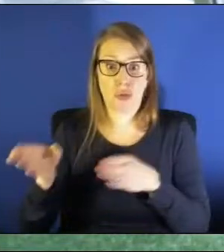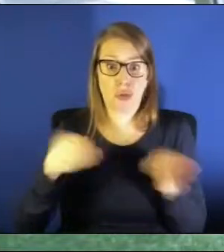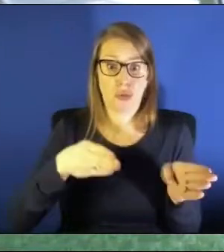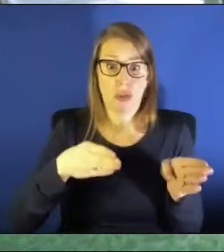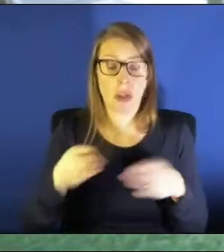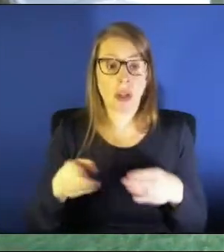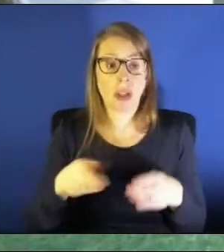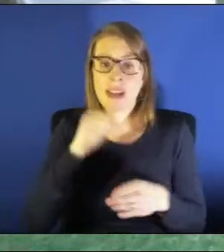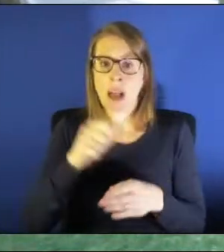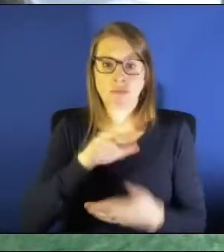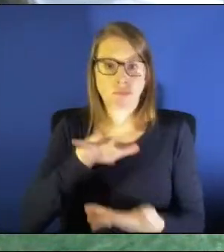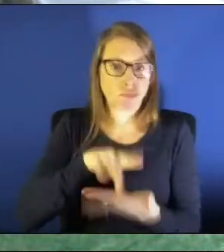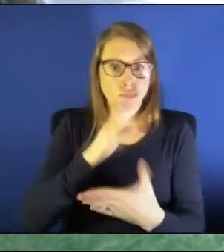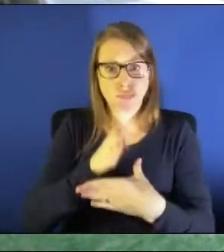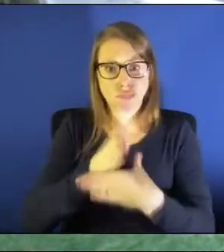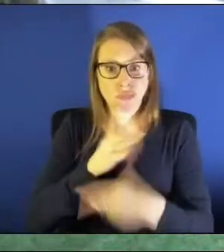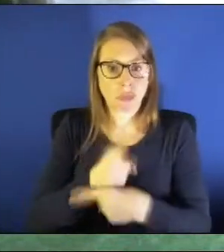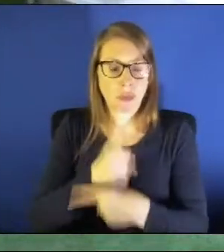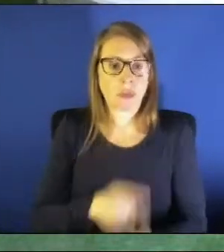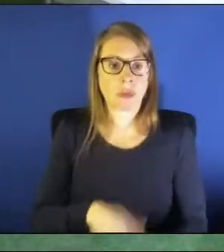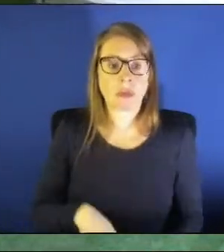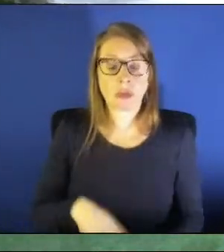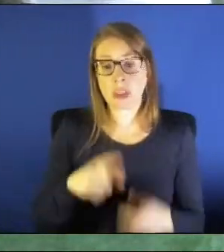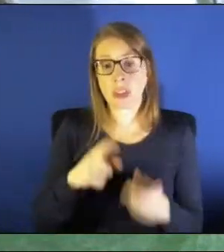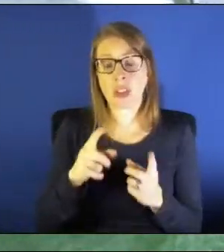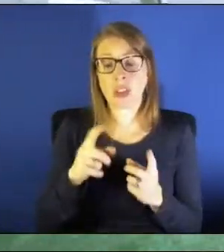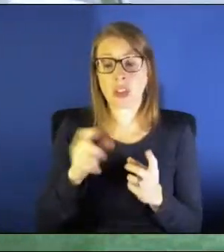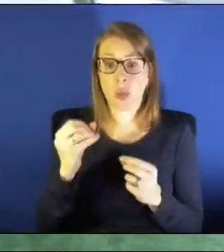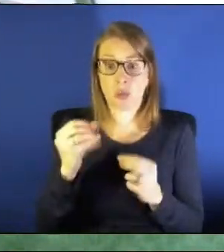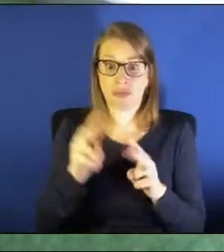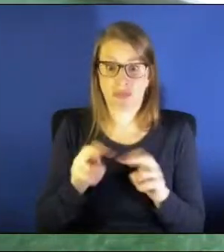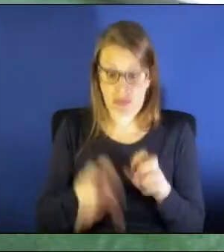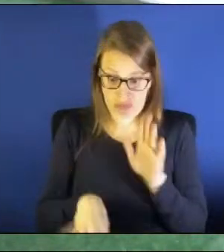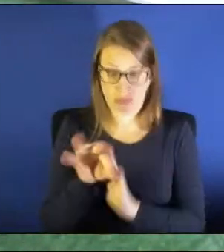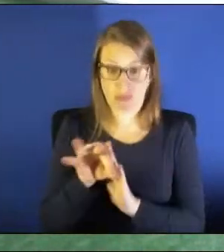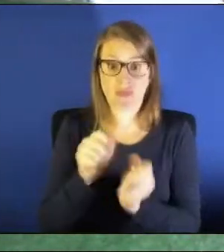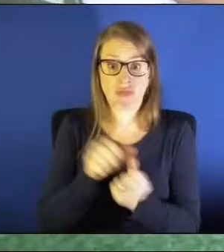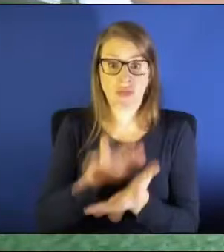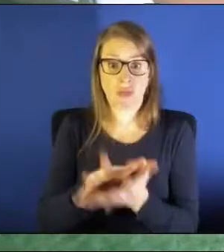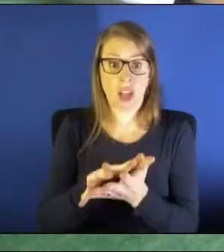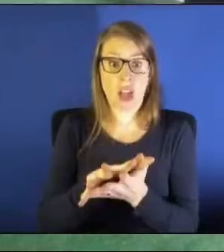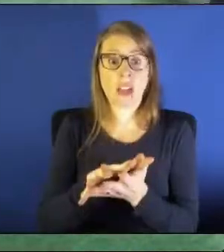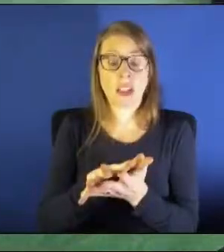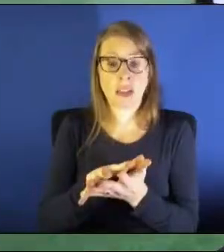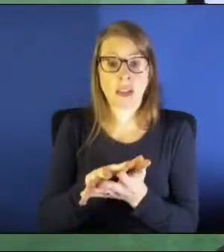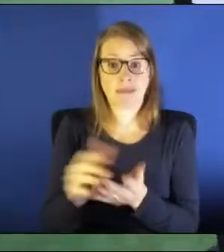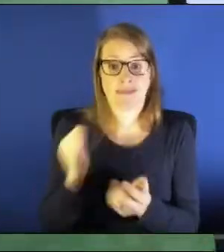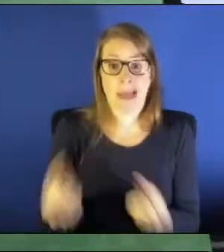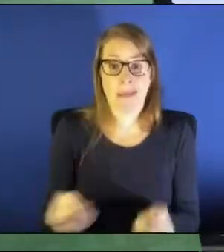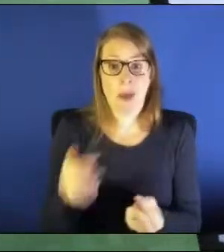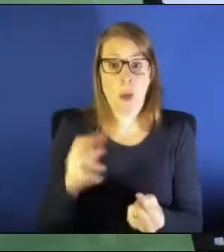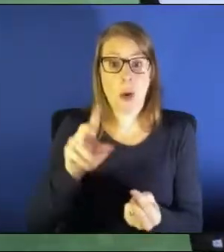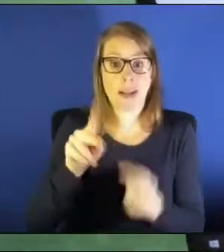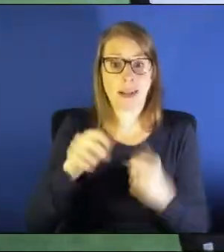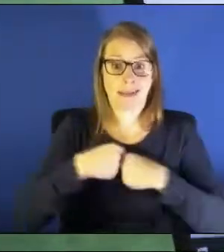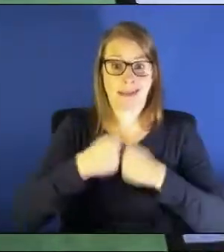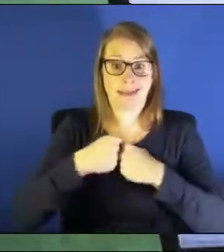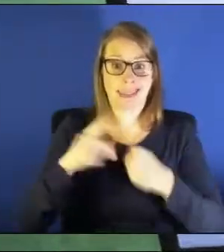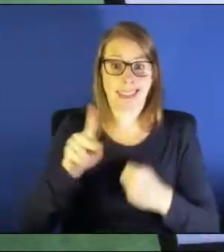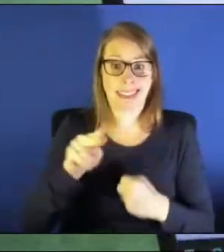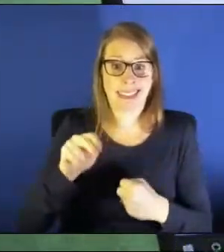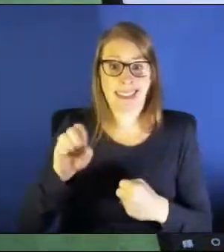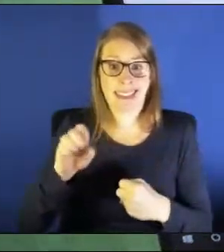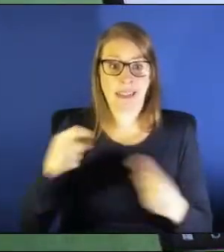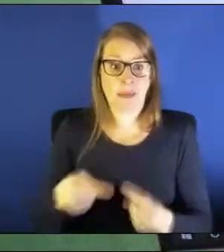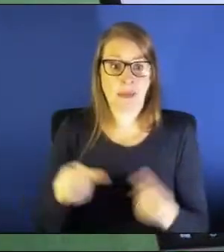down what might be happening that's causing your knee pain or your back pain. Okay, I'm going up to the medium now. Would you say like this? Yeah. All right, so I have